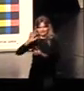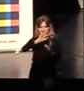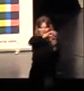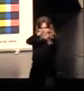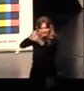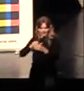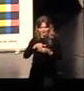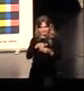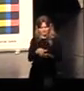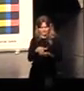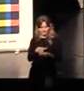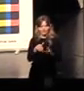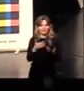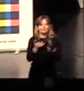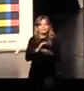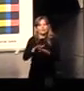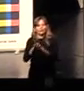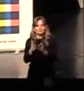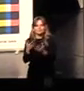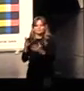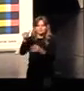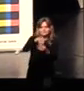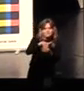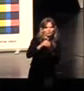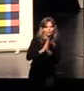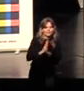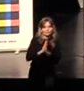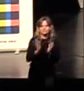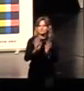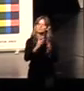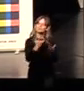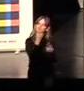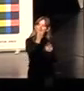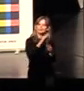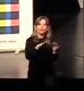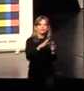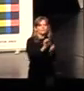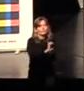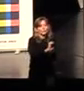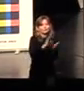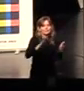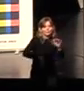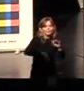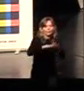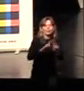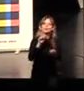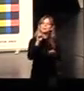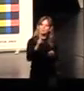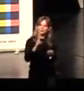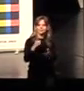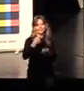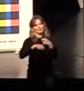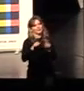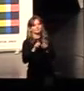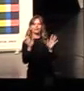we de steeds region may be with some free dams met anyhow hoe het 1ste culture